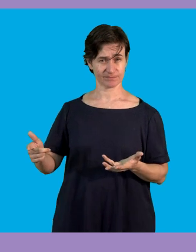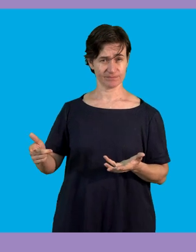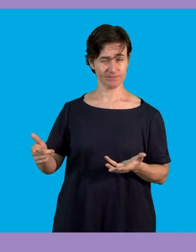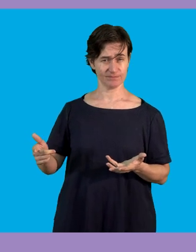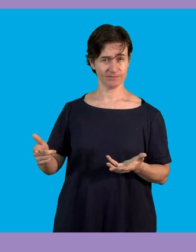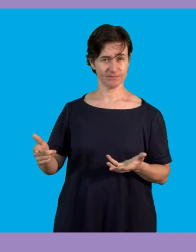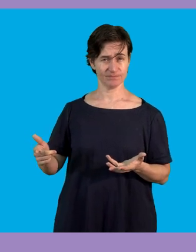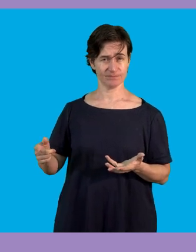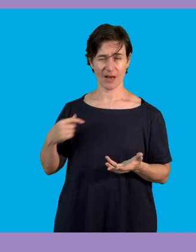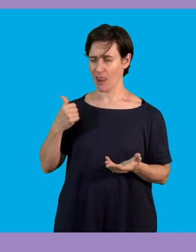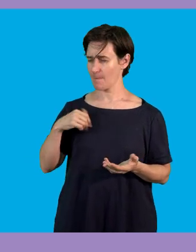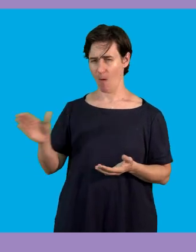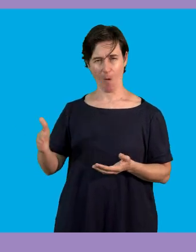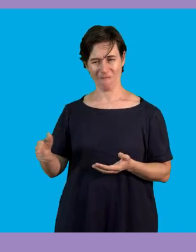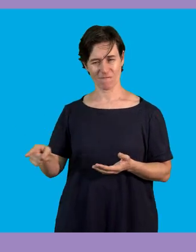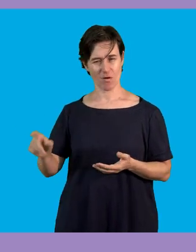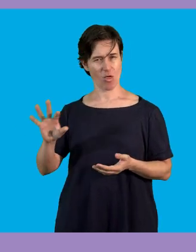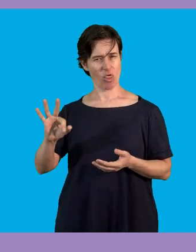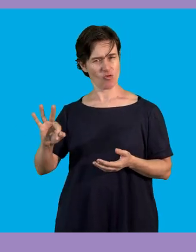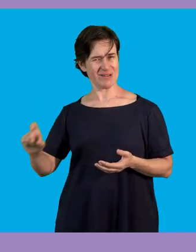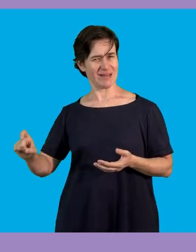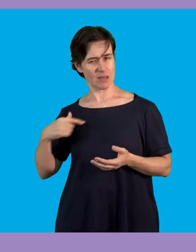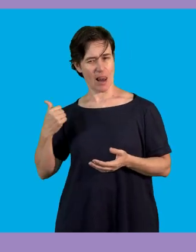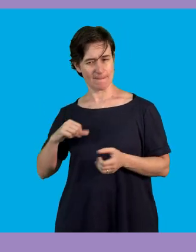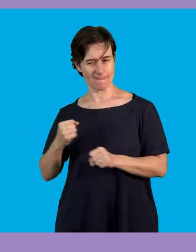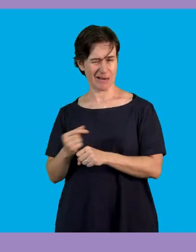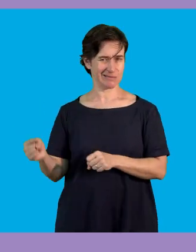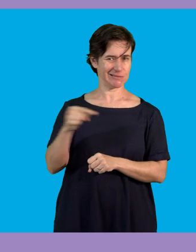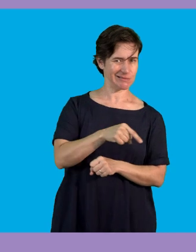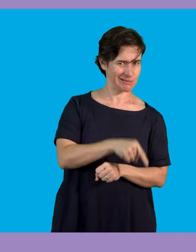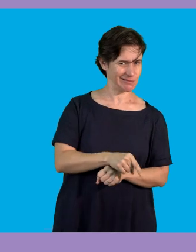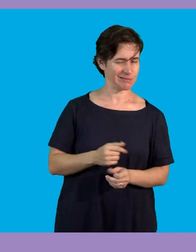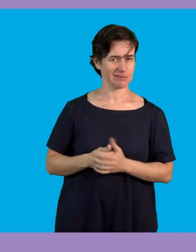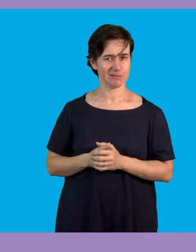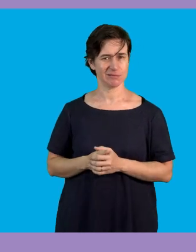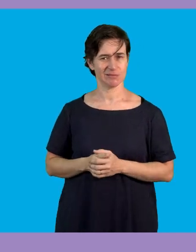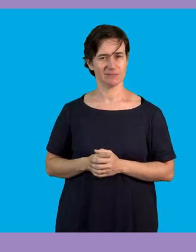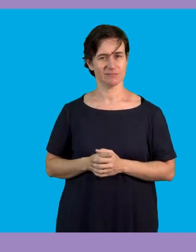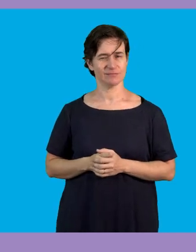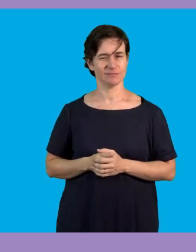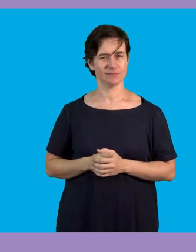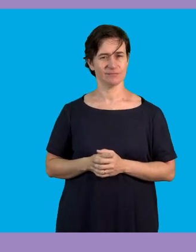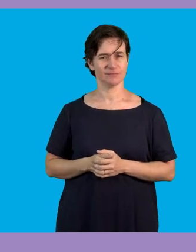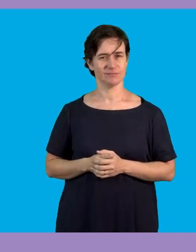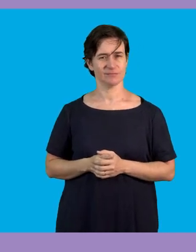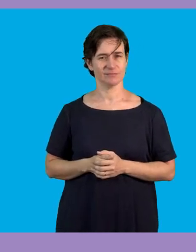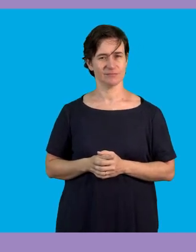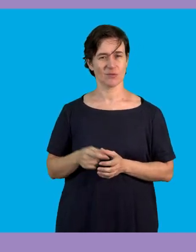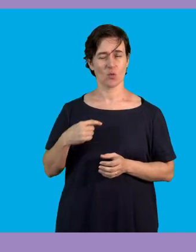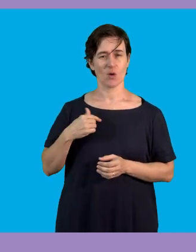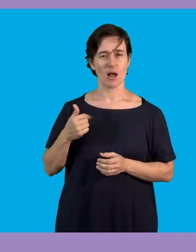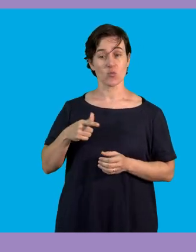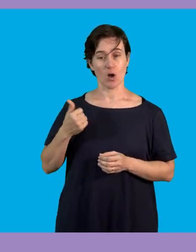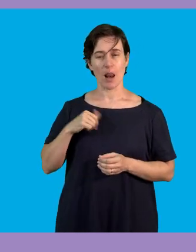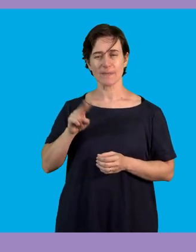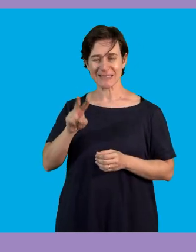that we need to then remove from the right hand side to the left hand side, so that on the right hand side we find